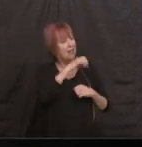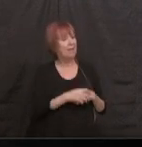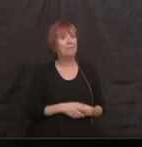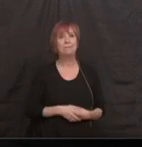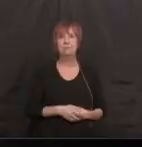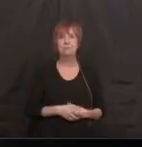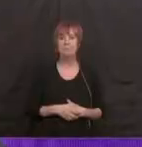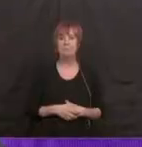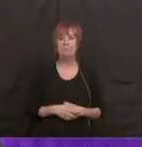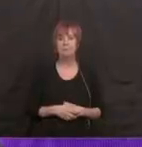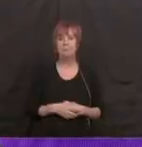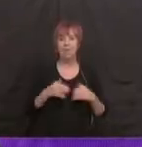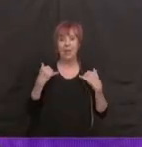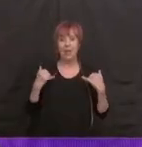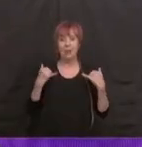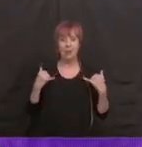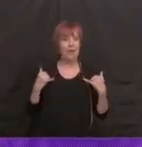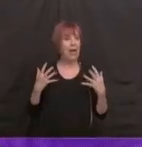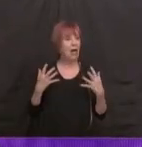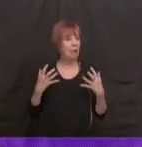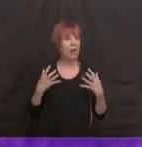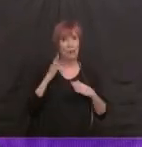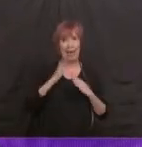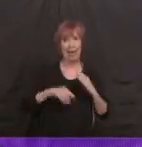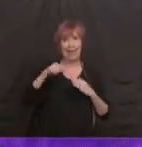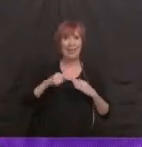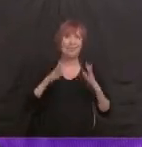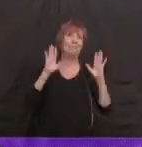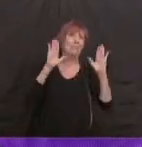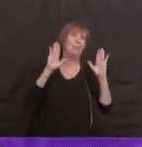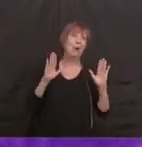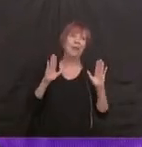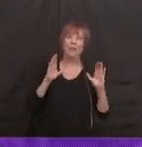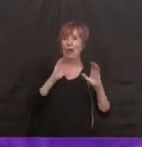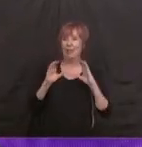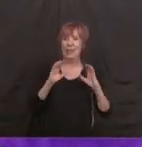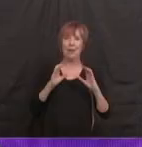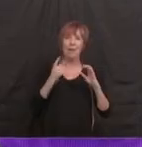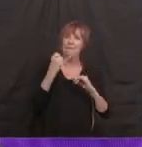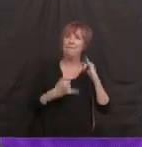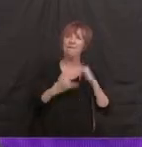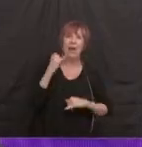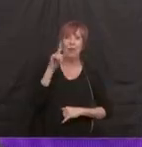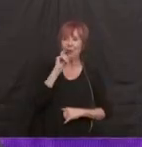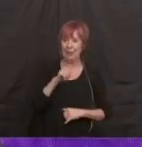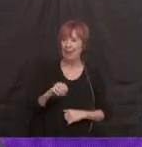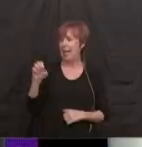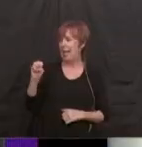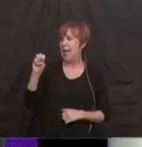So I would like to end this wonderful conversation with one final question.